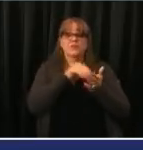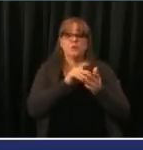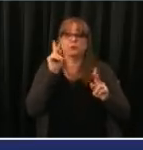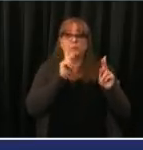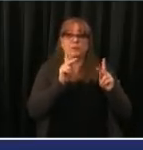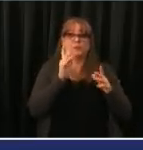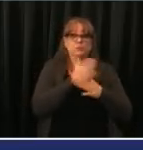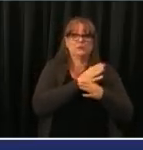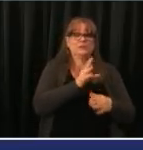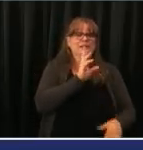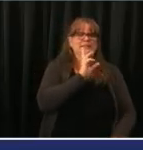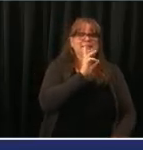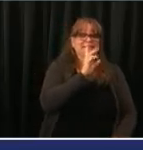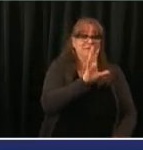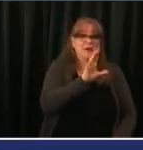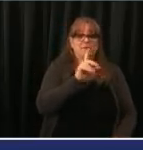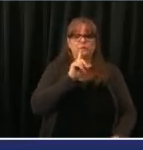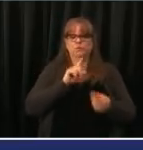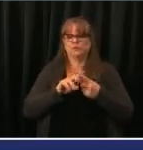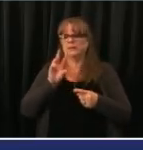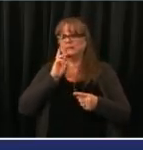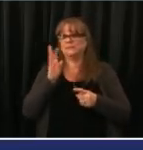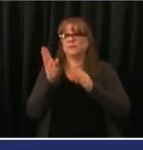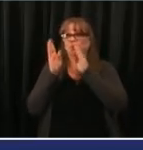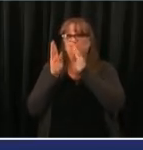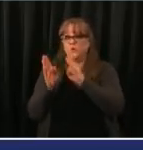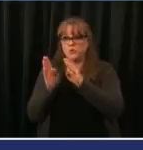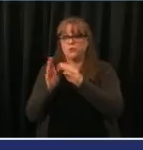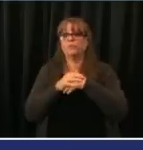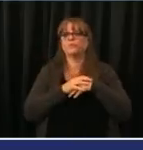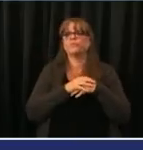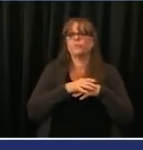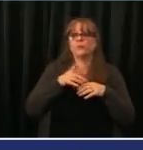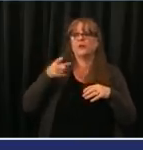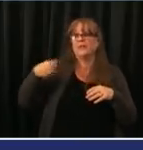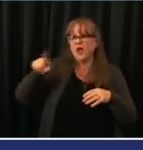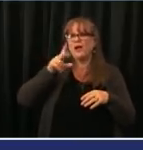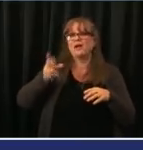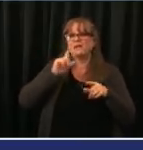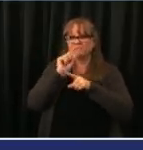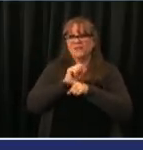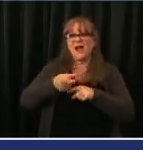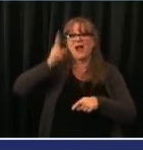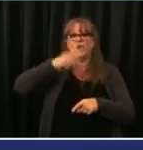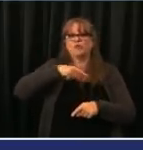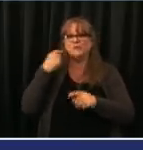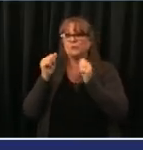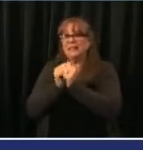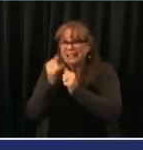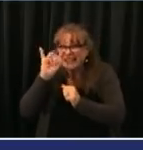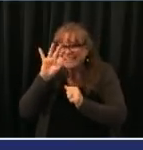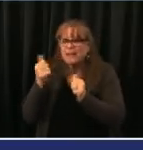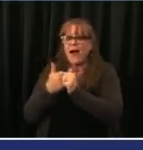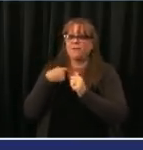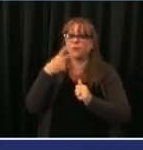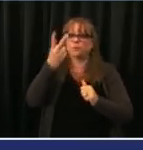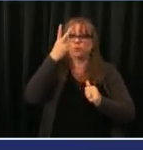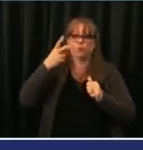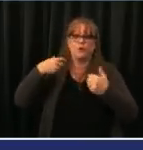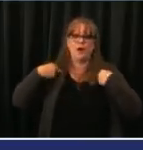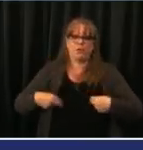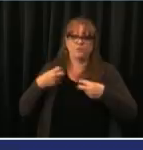2 or more comorbidities. Next slide. Our goal is to start vaccinating Coloradans in phase